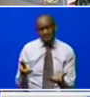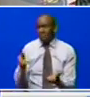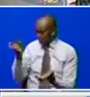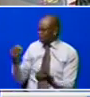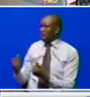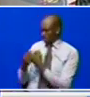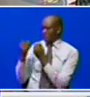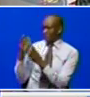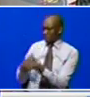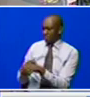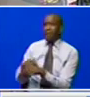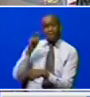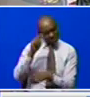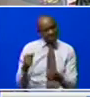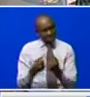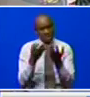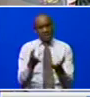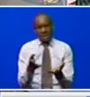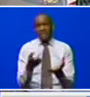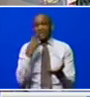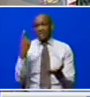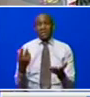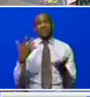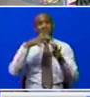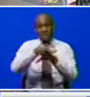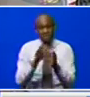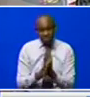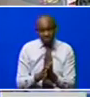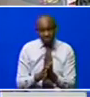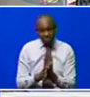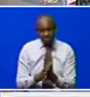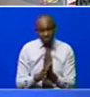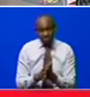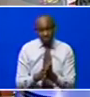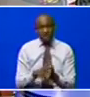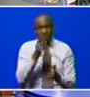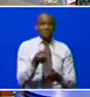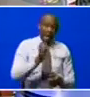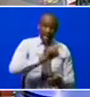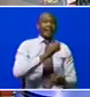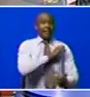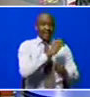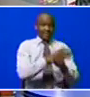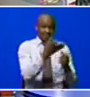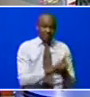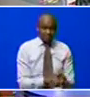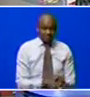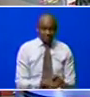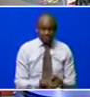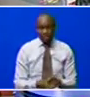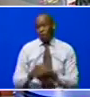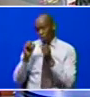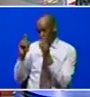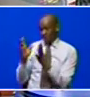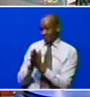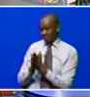bit. Yeah. It should happen here too. It's called synergy. Absolutely. You harness a team of everybody's rivals. Energy. That's what you need here. Mm. All right.